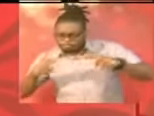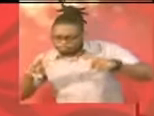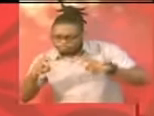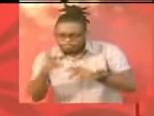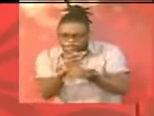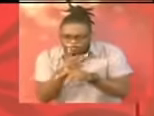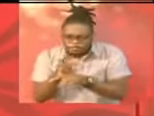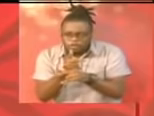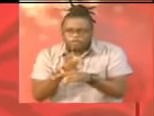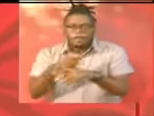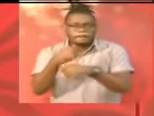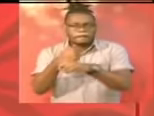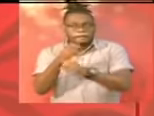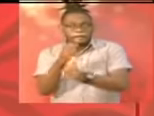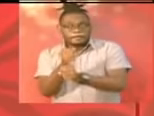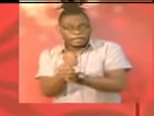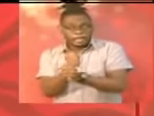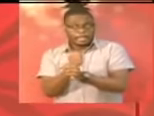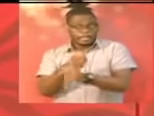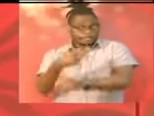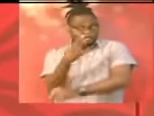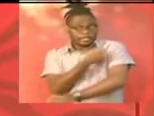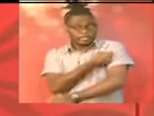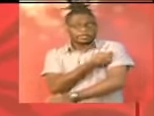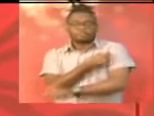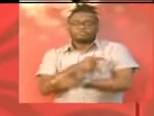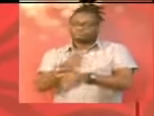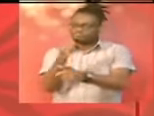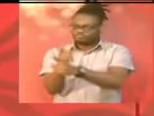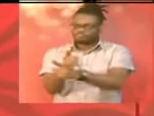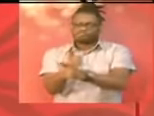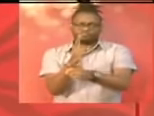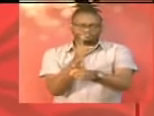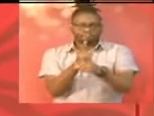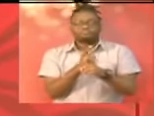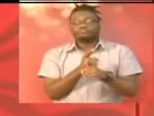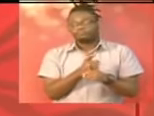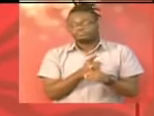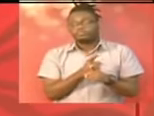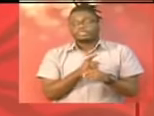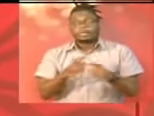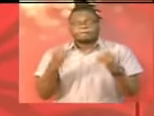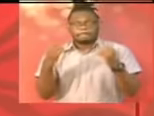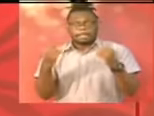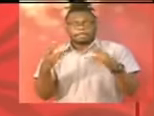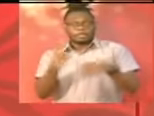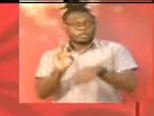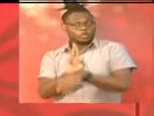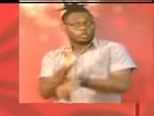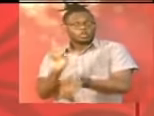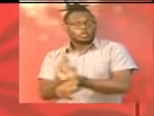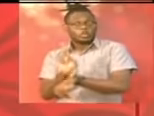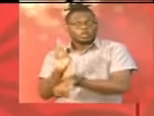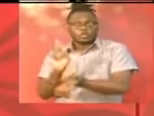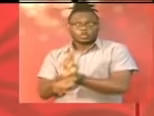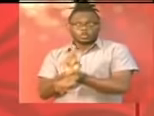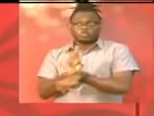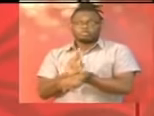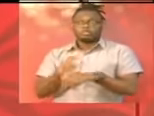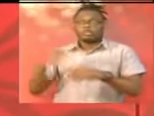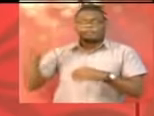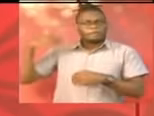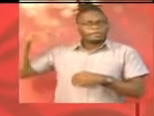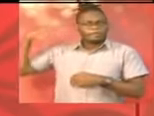vaccine, and indeed many of them use tried and tested methods that have been in existence for many years. On